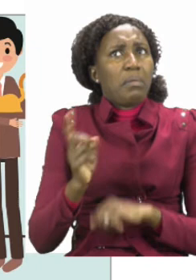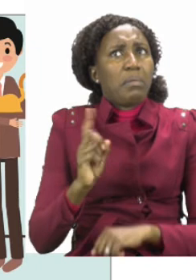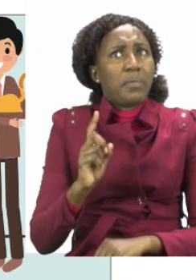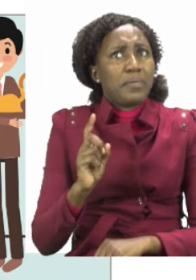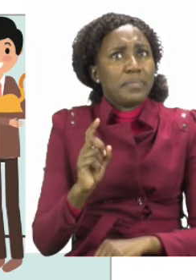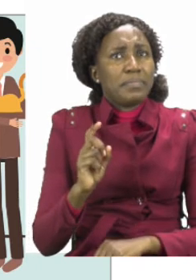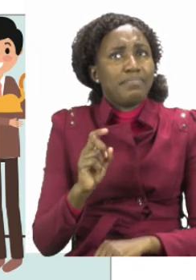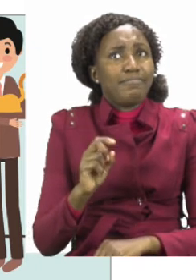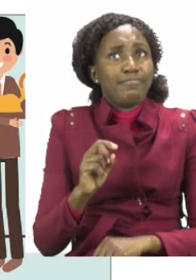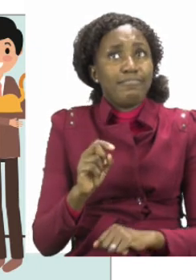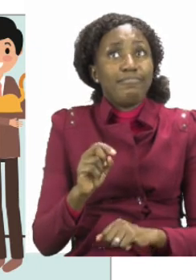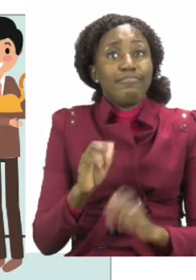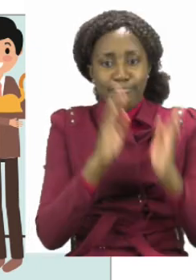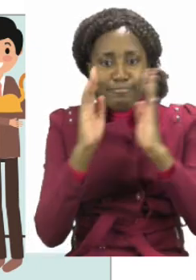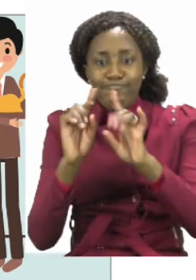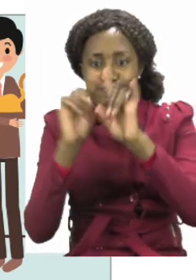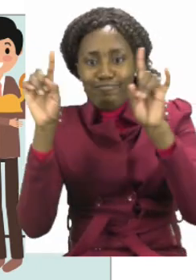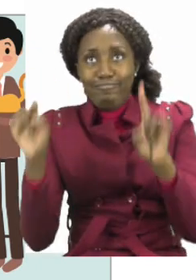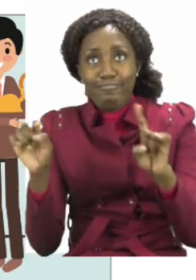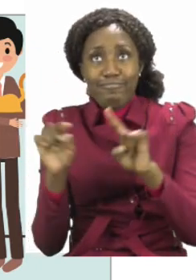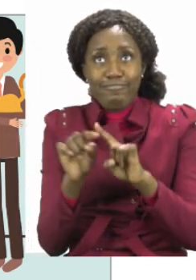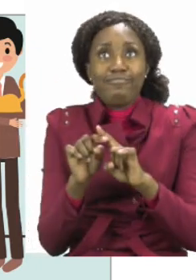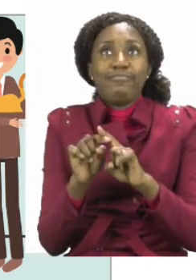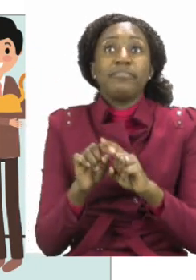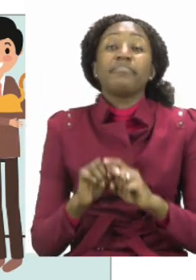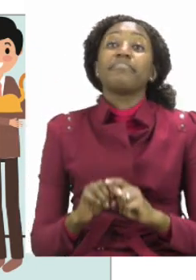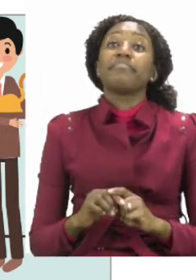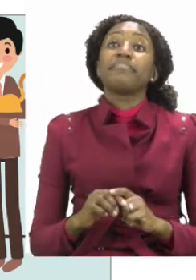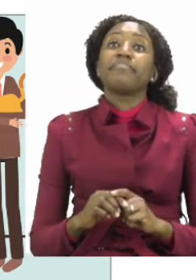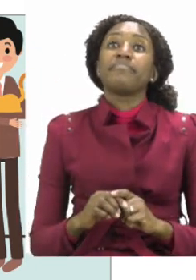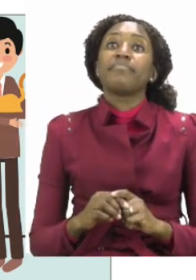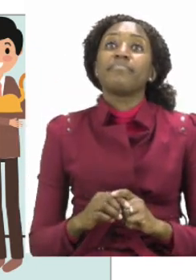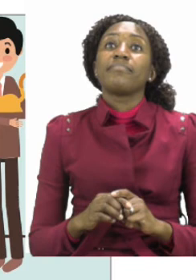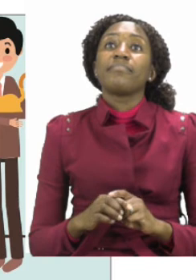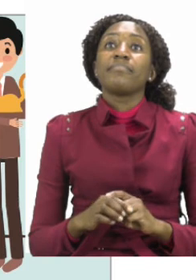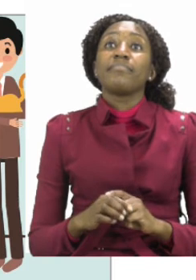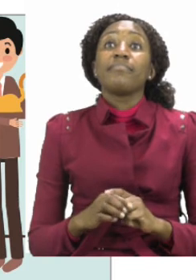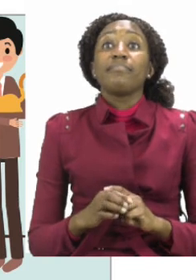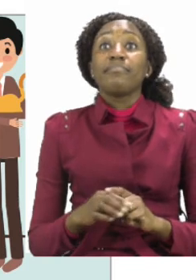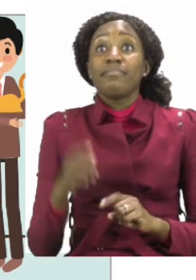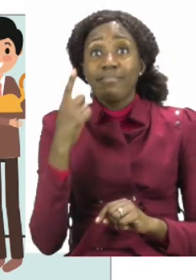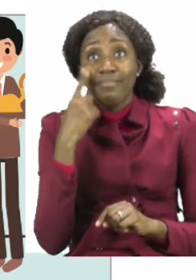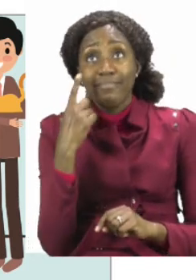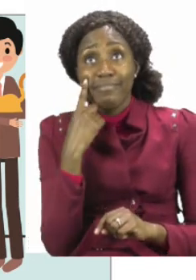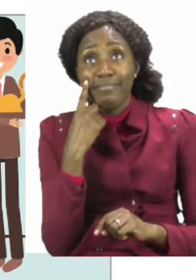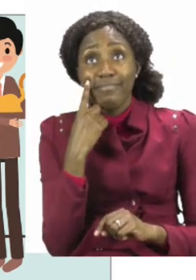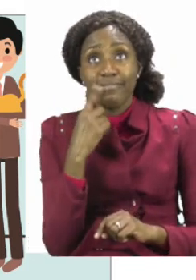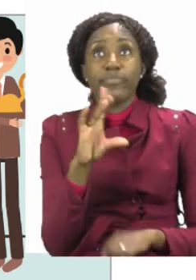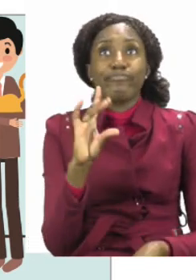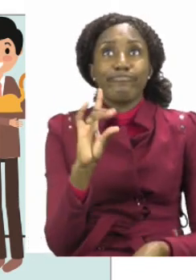Let's look at the fourth picture. Now here you see a picture of the